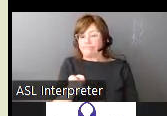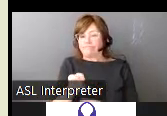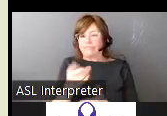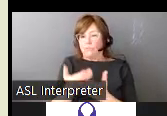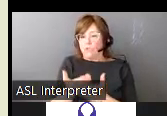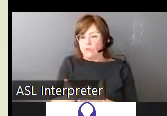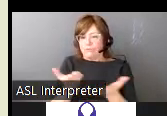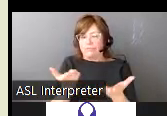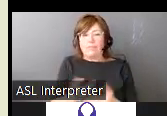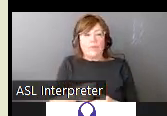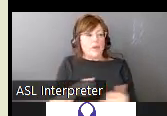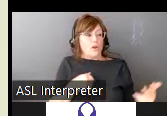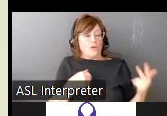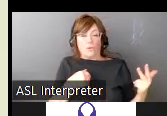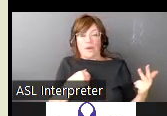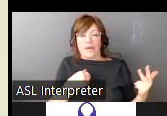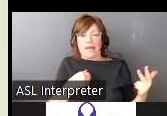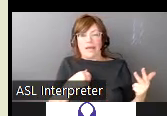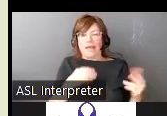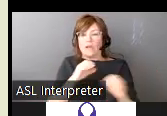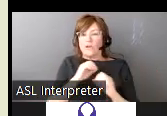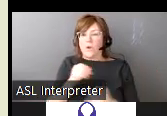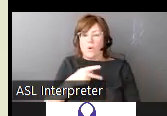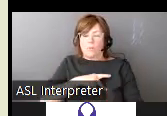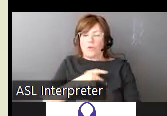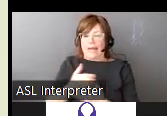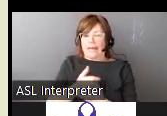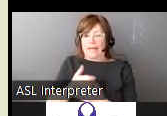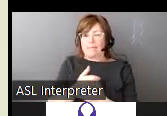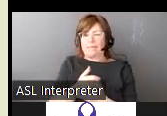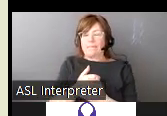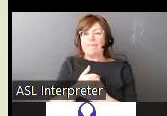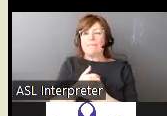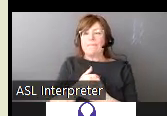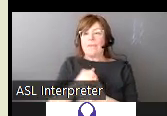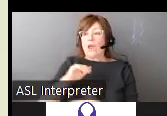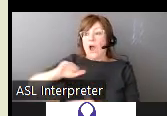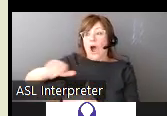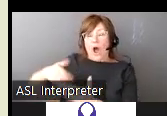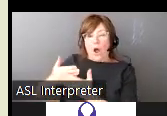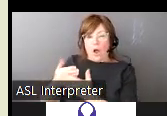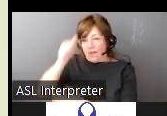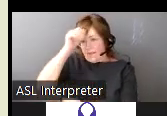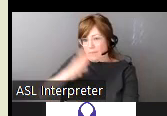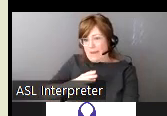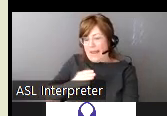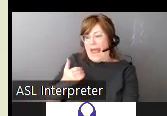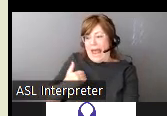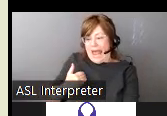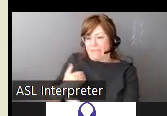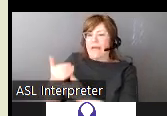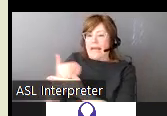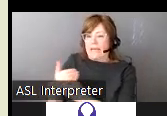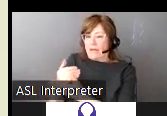3 older women reported no personal income, whereas all older men had at least one source of